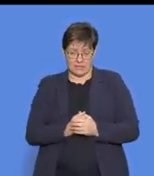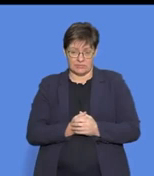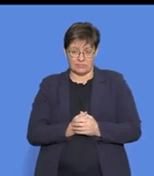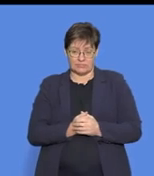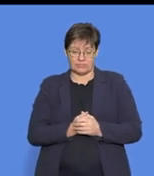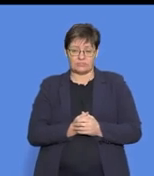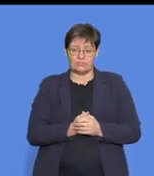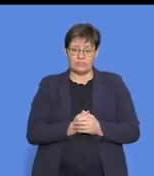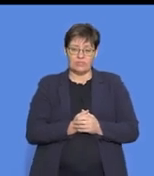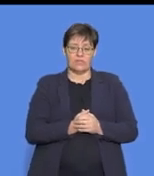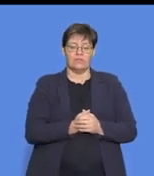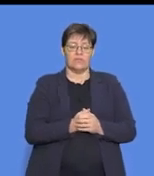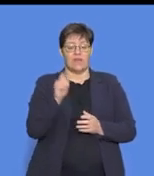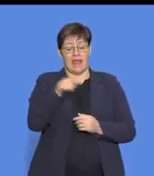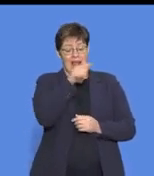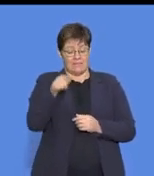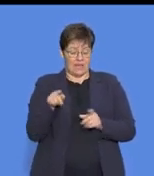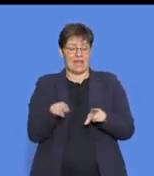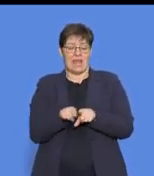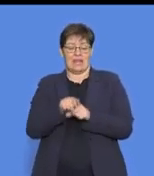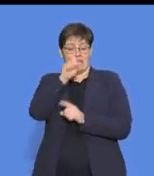in terms of alpha and theta.